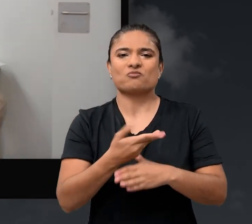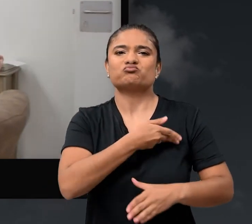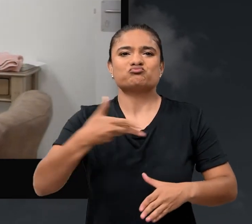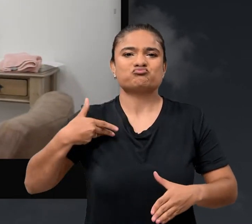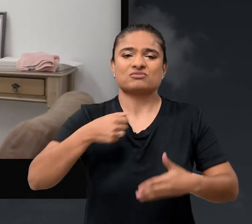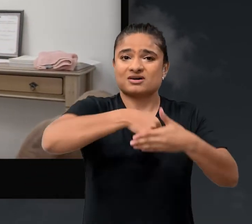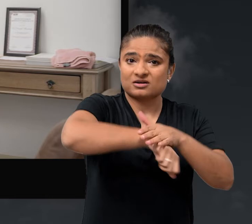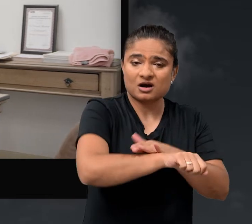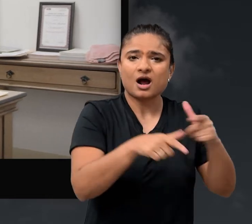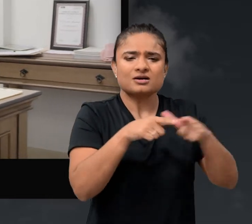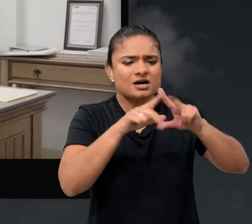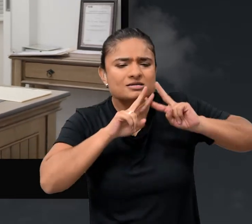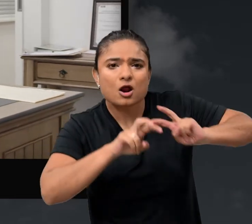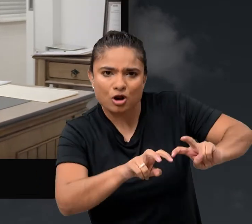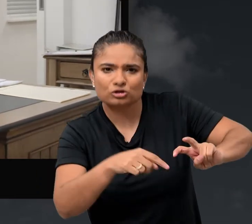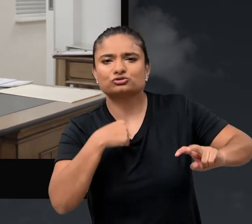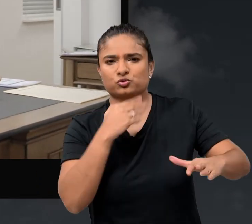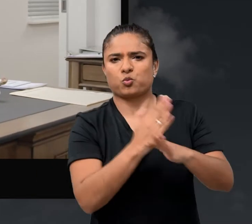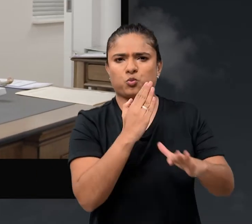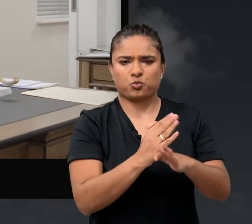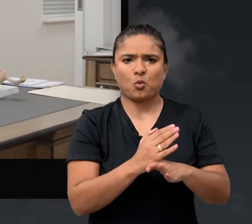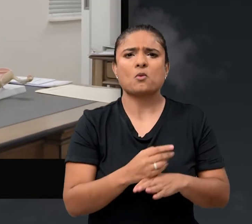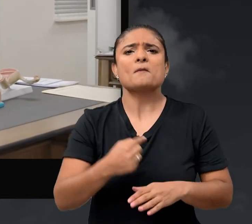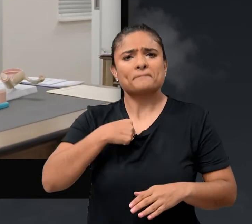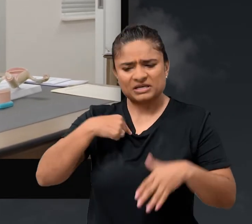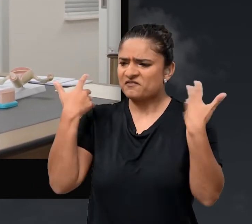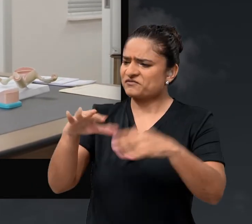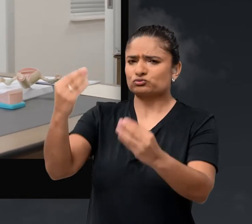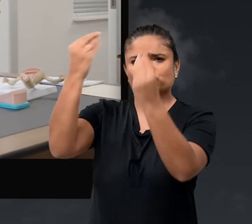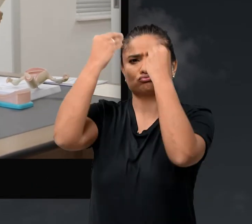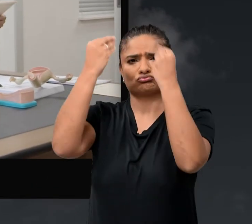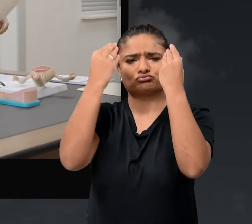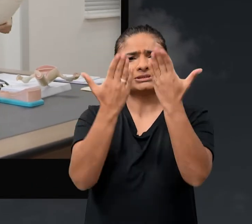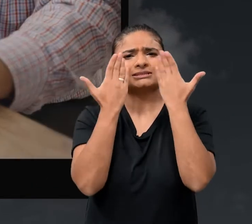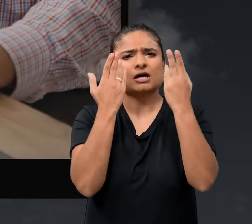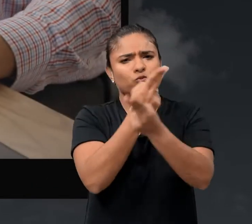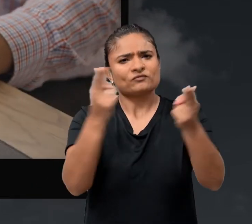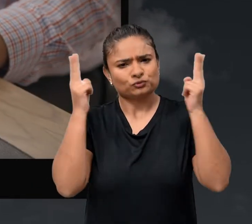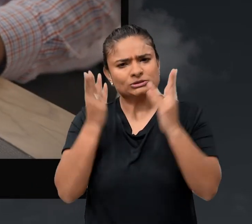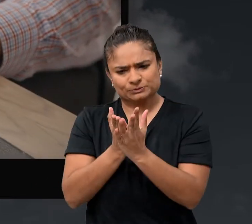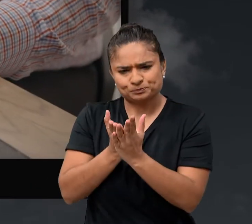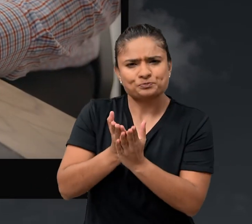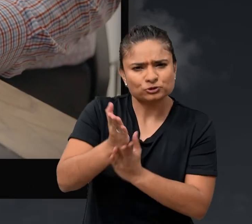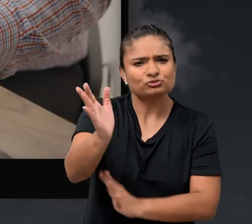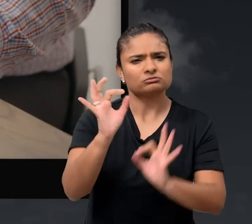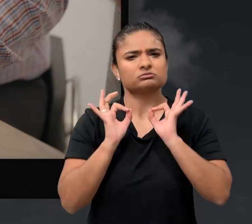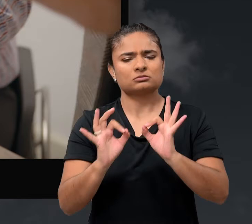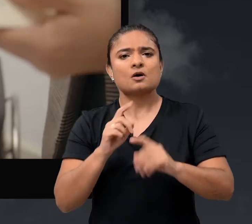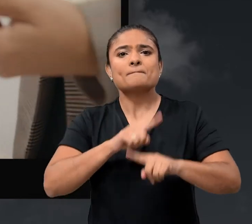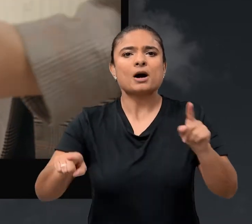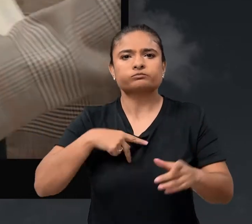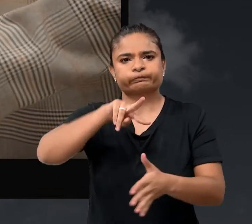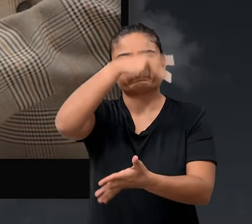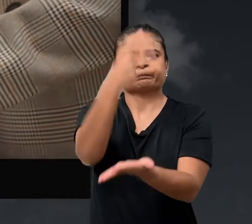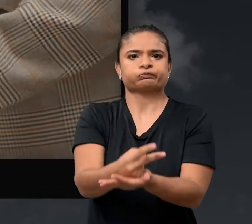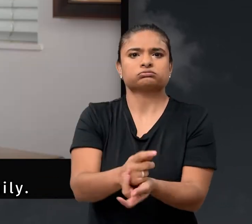I acquired my injury during my training as a specialist. It's a traumatic disability, so it was difficult